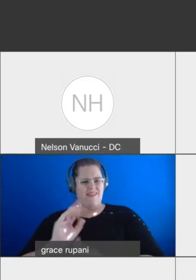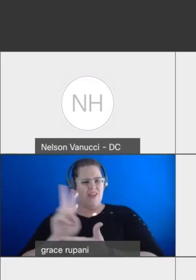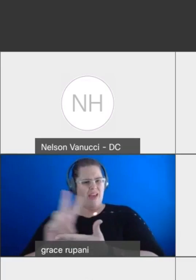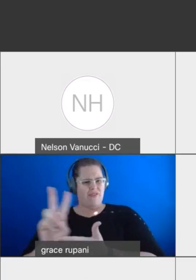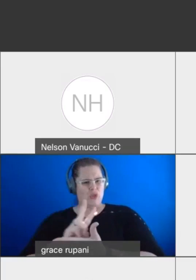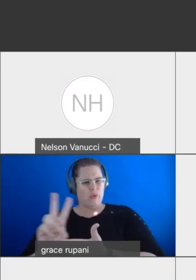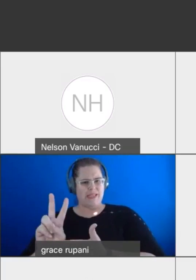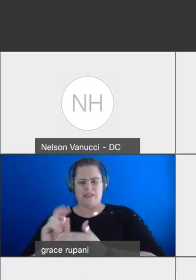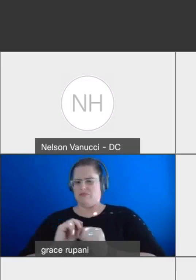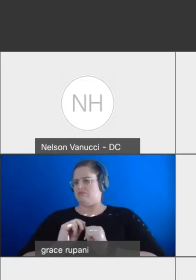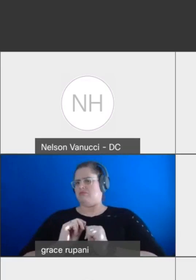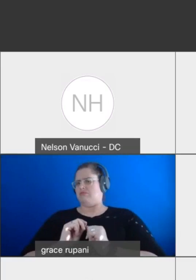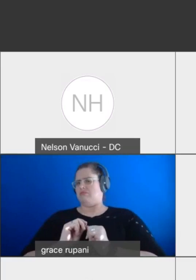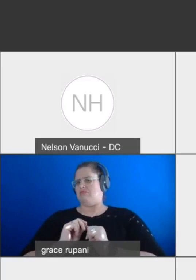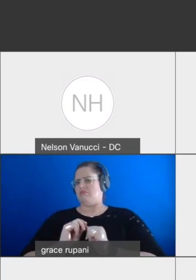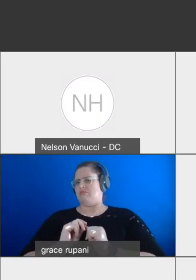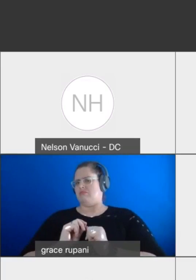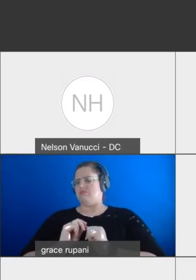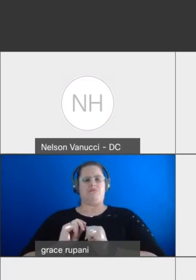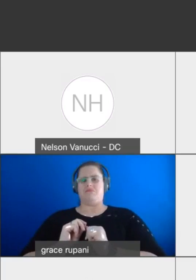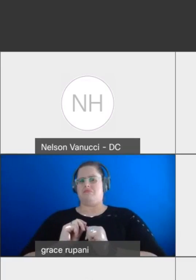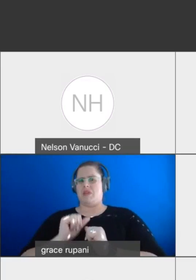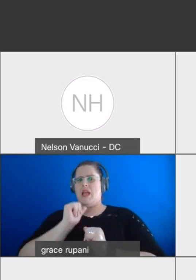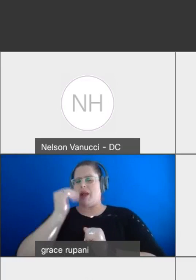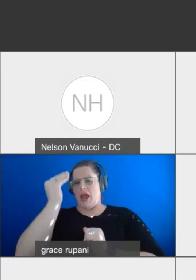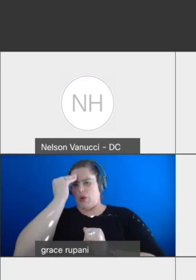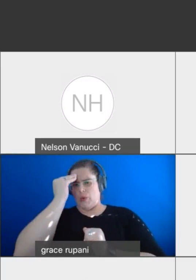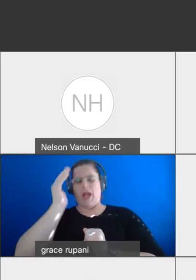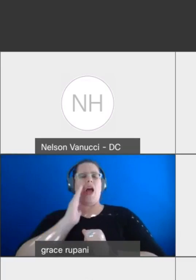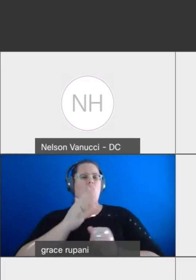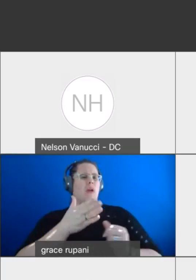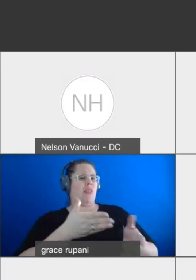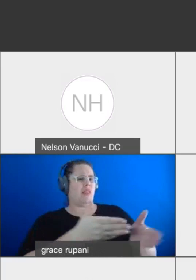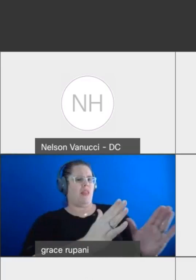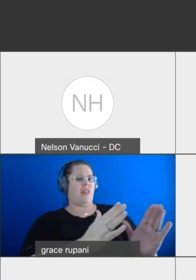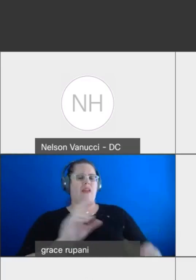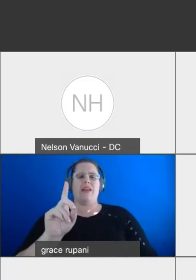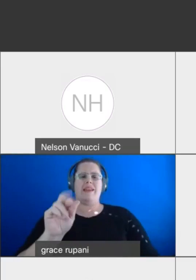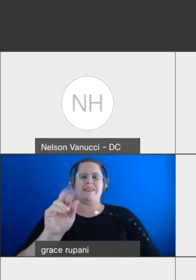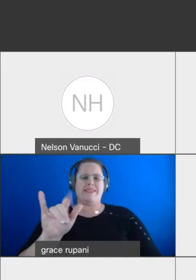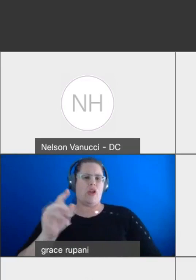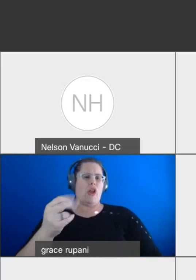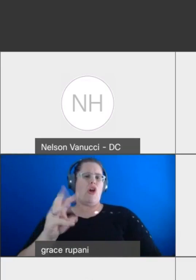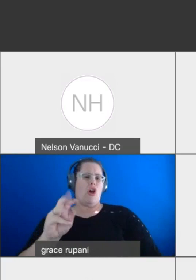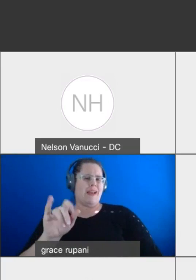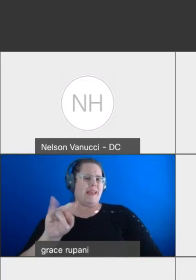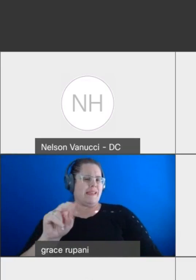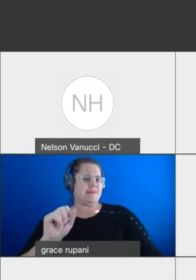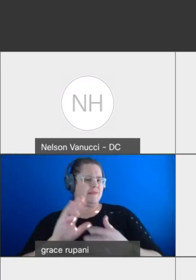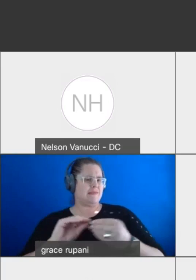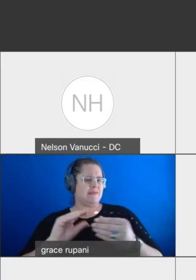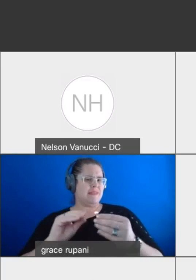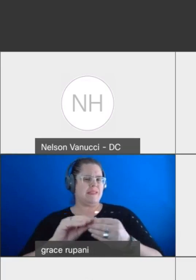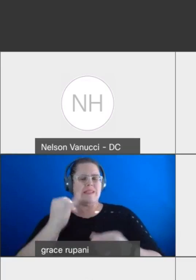I am not aware, and I'm going to turn to Daryl Hawkins, I think that's fair, to answer this question about whether there are